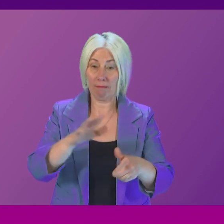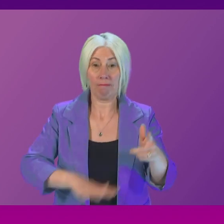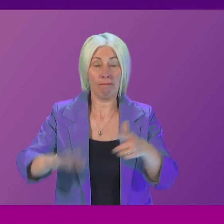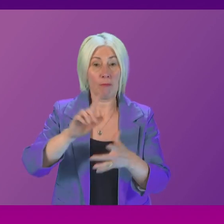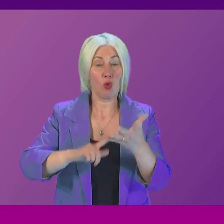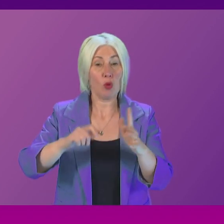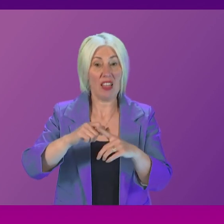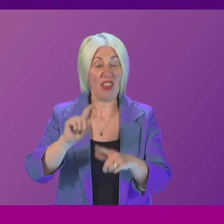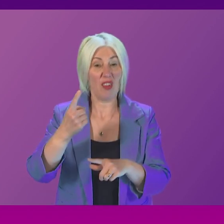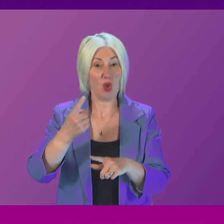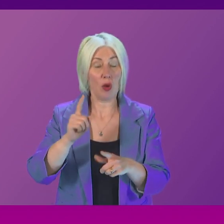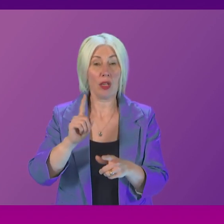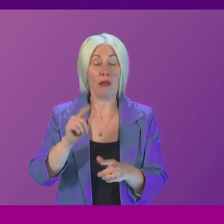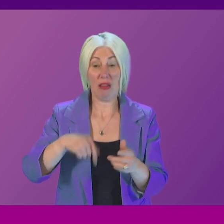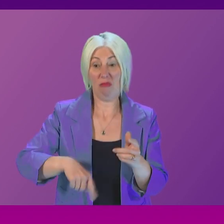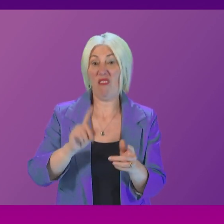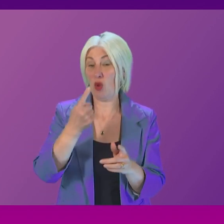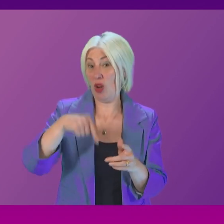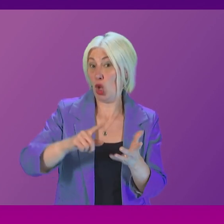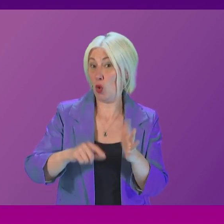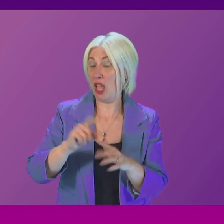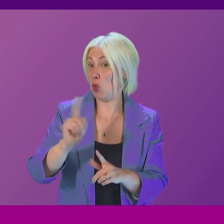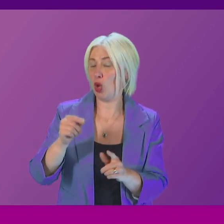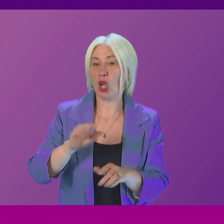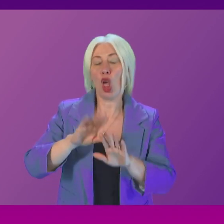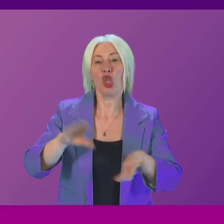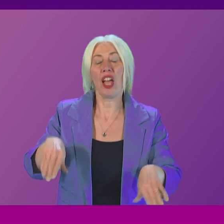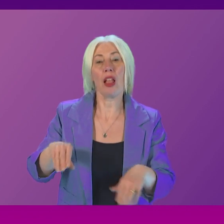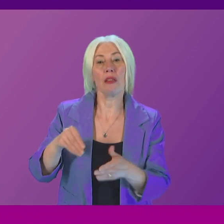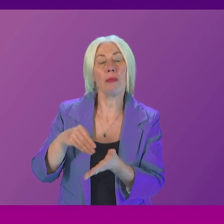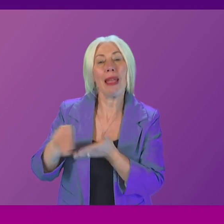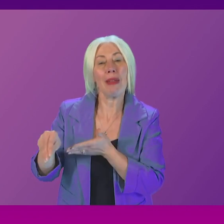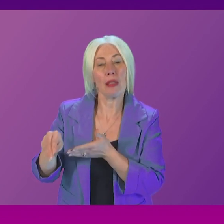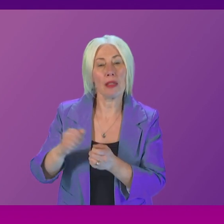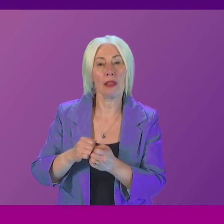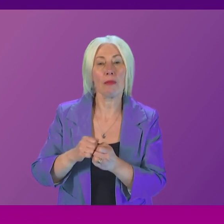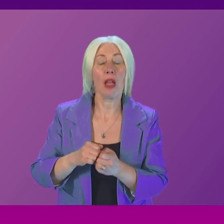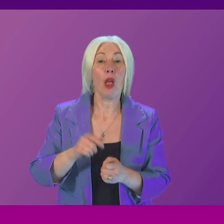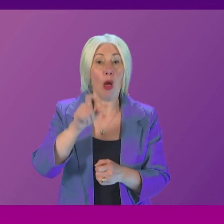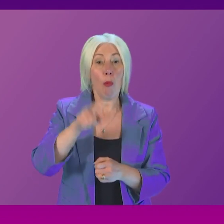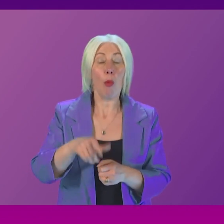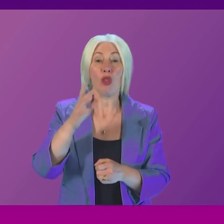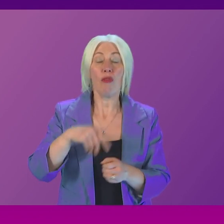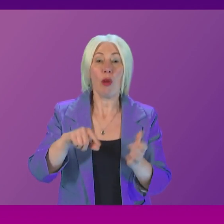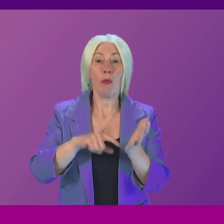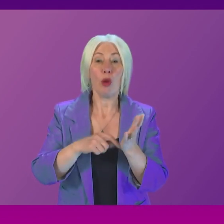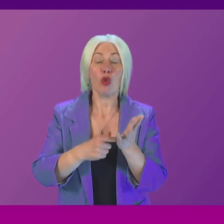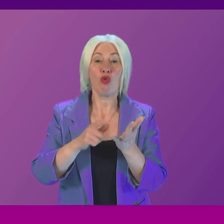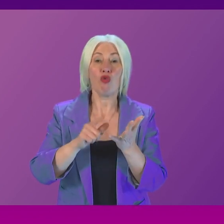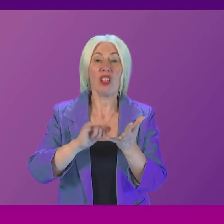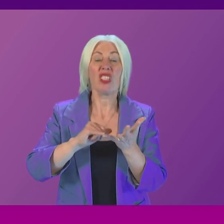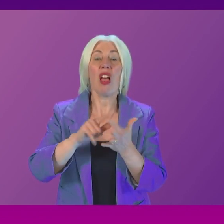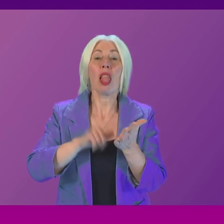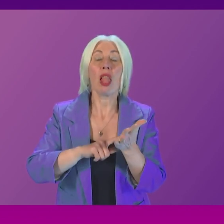of course the Scottish Child Payment. Cara Hilton of the Trussell Trust told the Social Justice